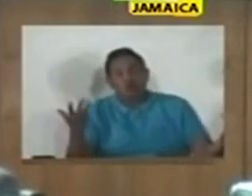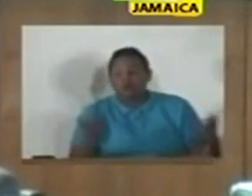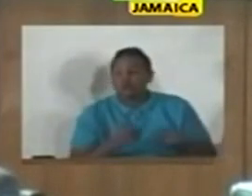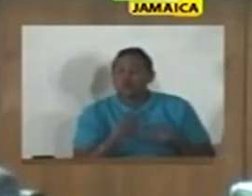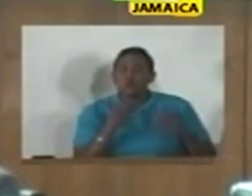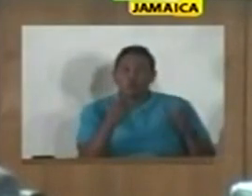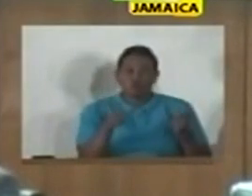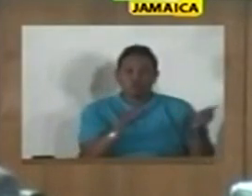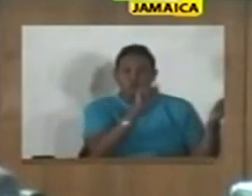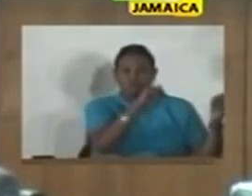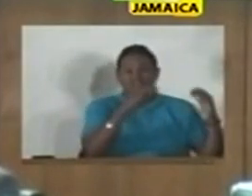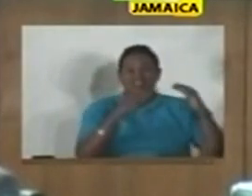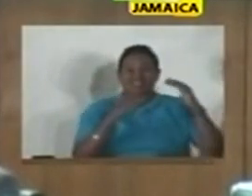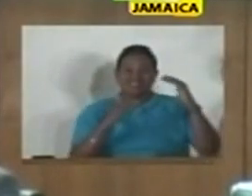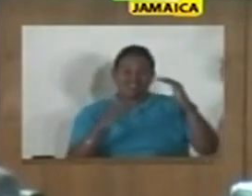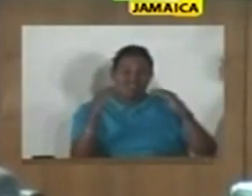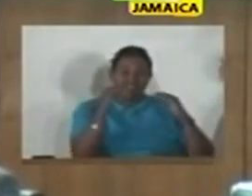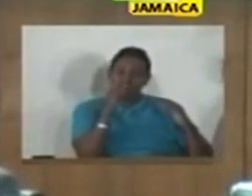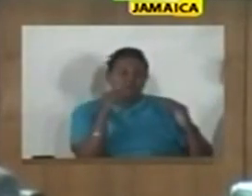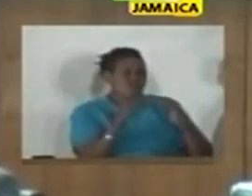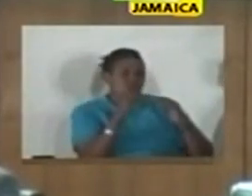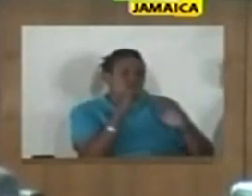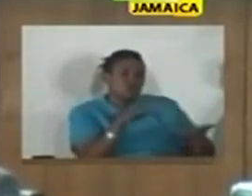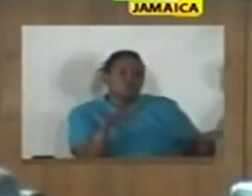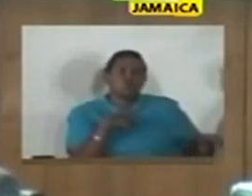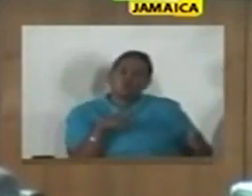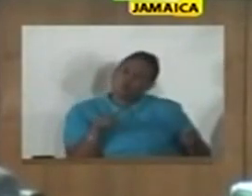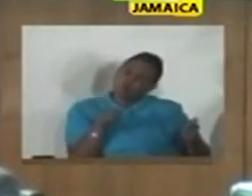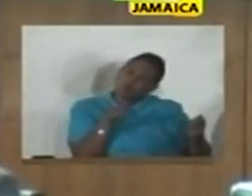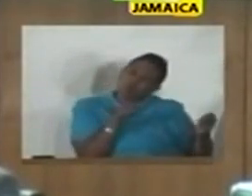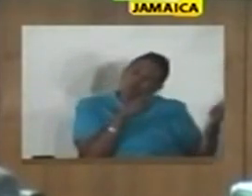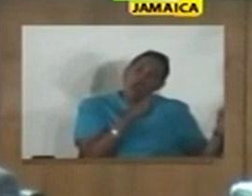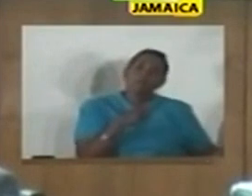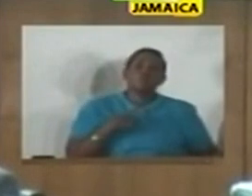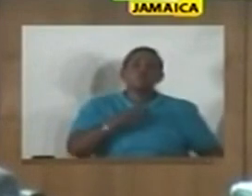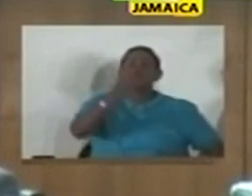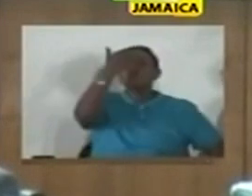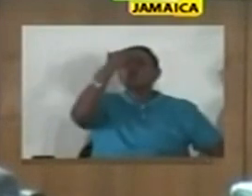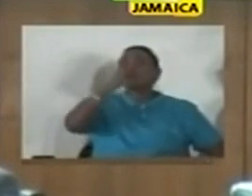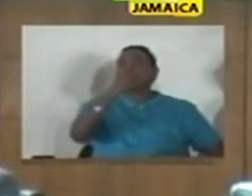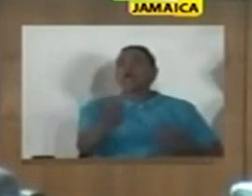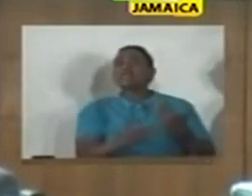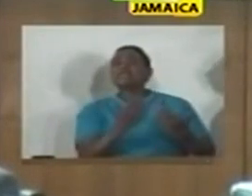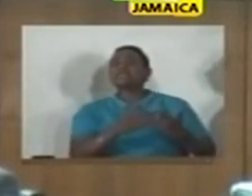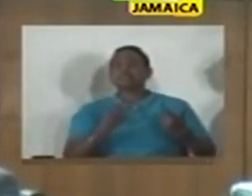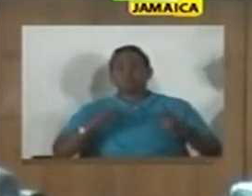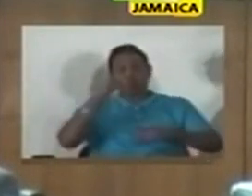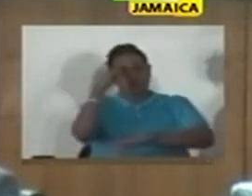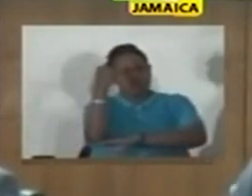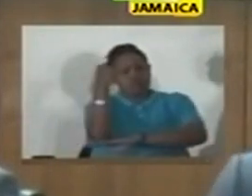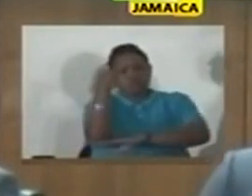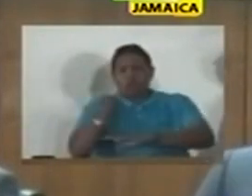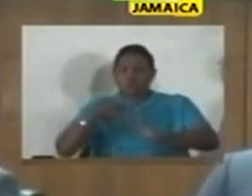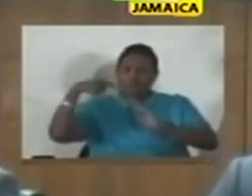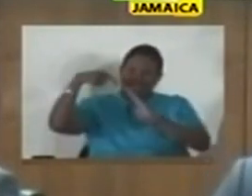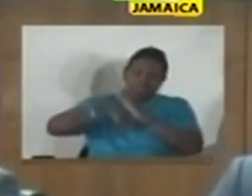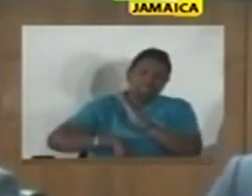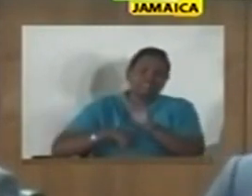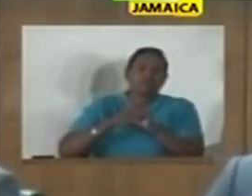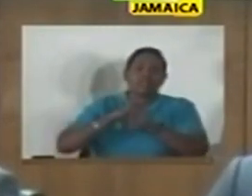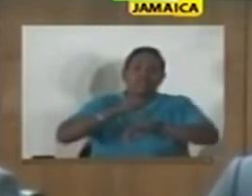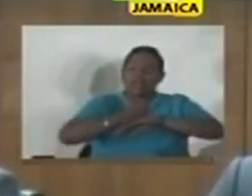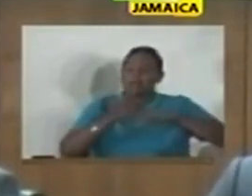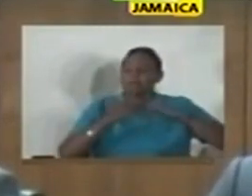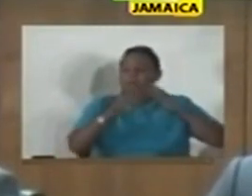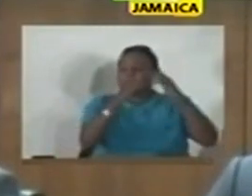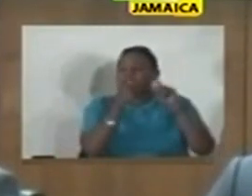injustice meted out to our children. We know that this will not be easy, but we remain resolute as we intensify the